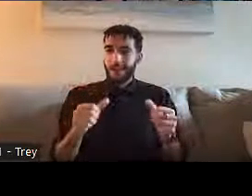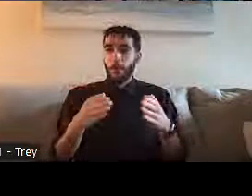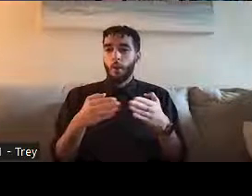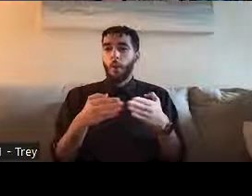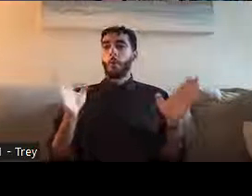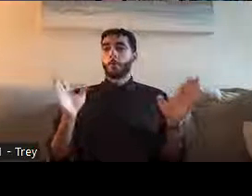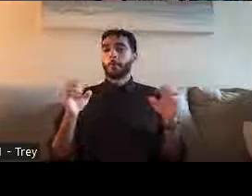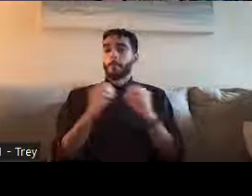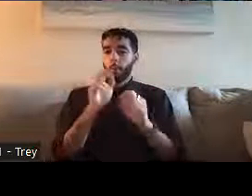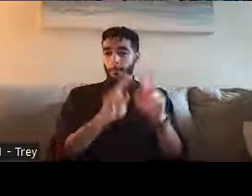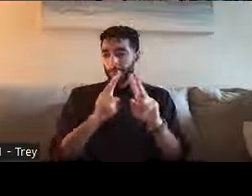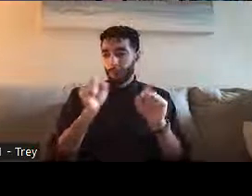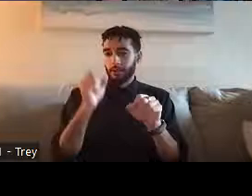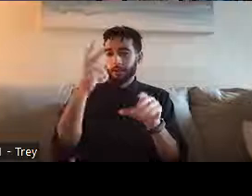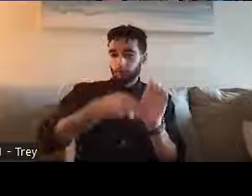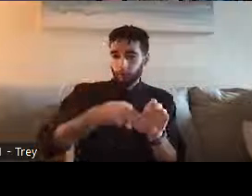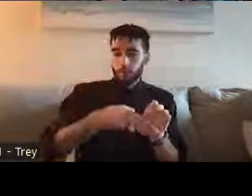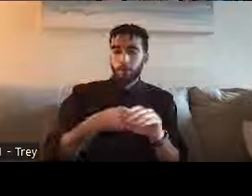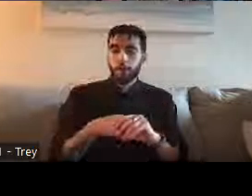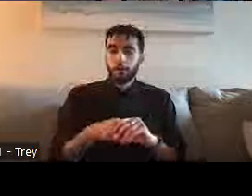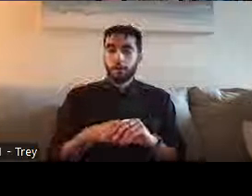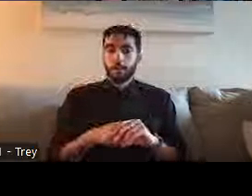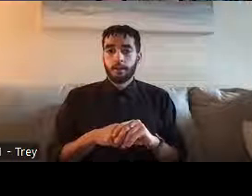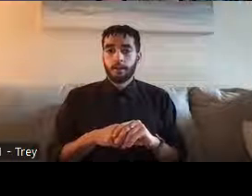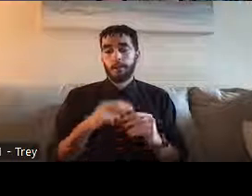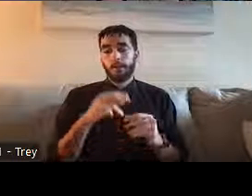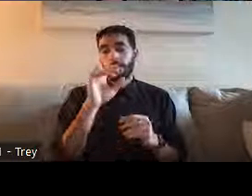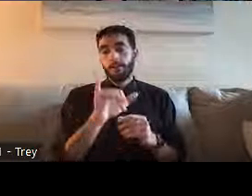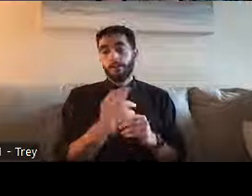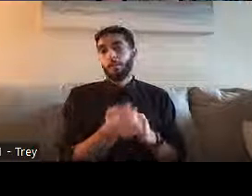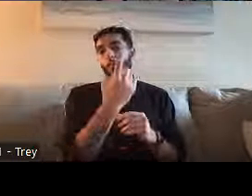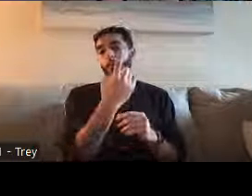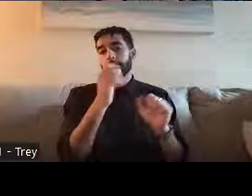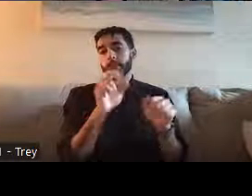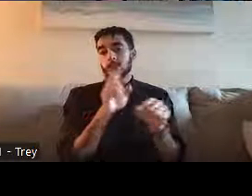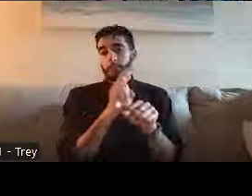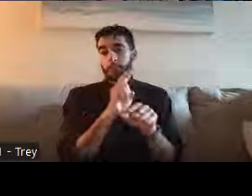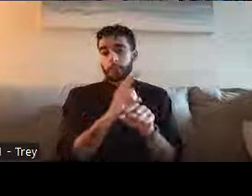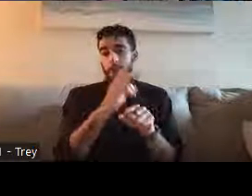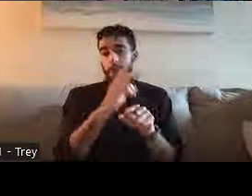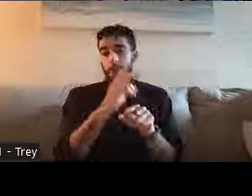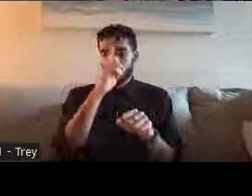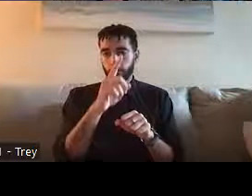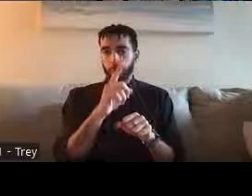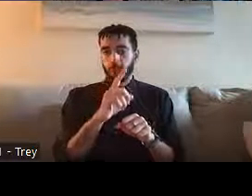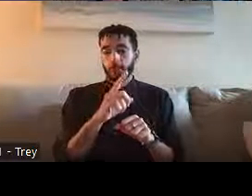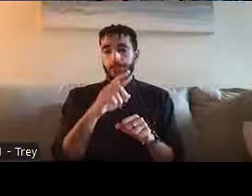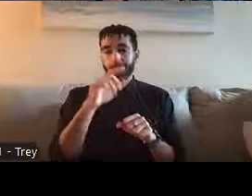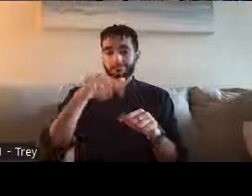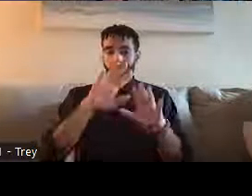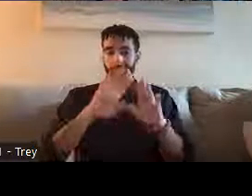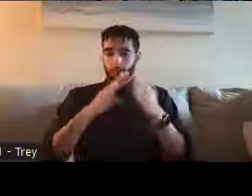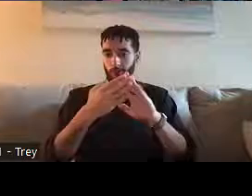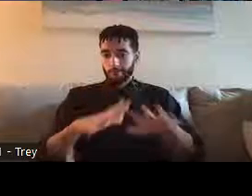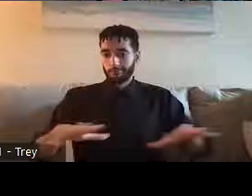care. And so adult day services is one of those affordable options that's available in our communities. CalCompass has these